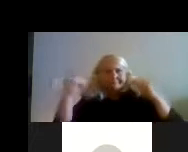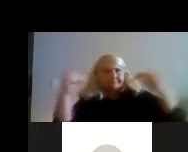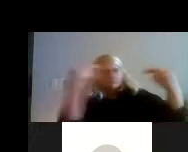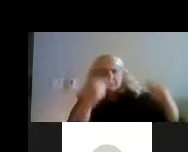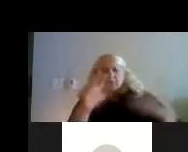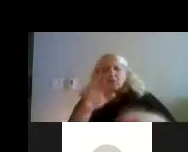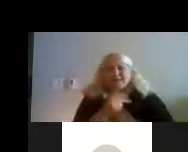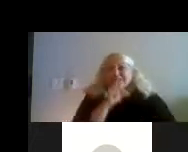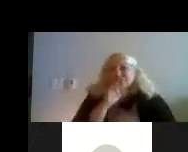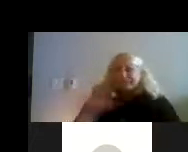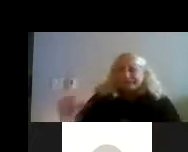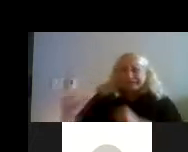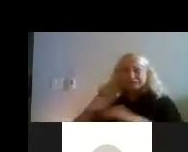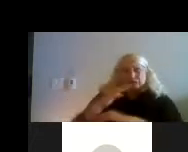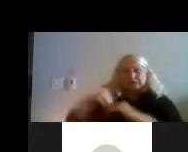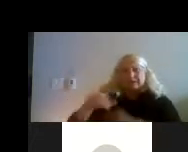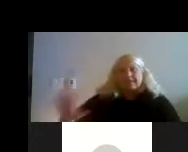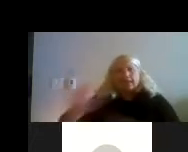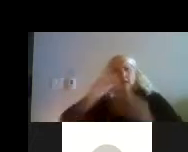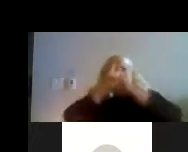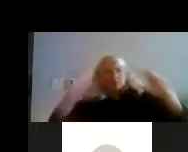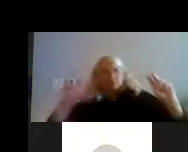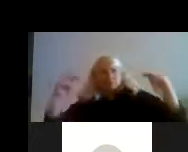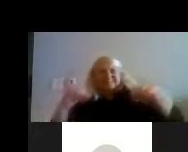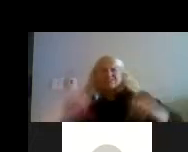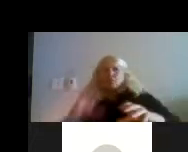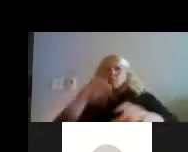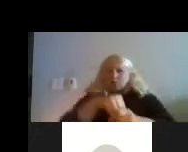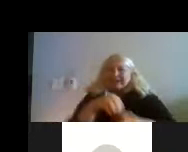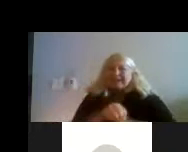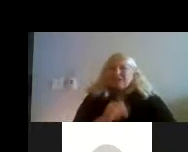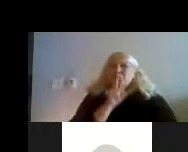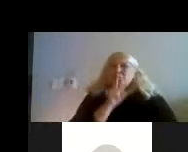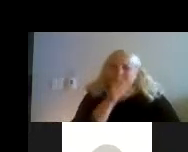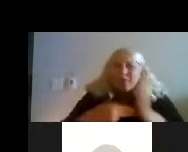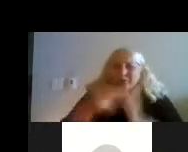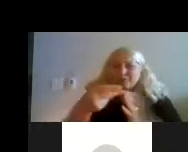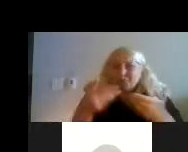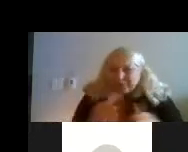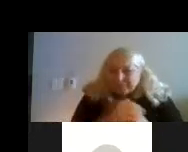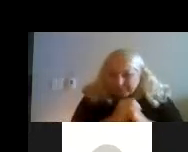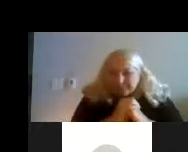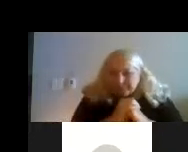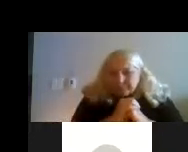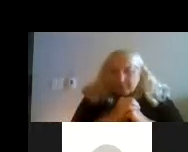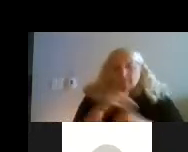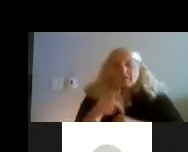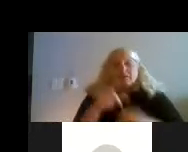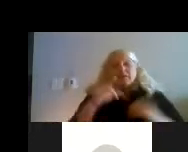is present in other research teams in a real and authentic way. For the community level